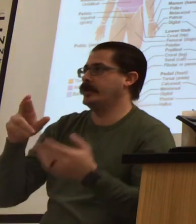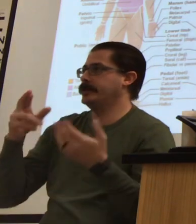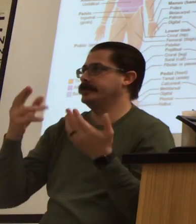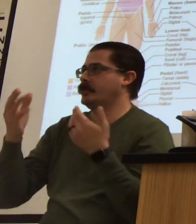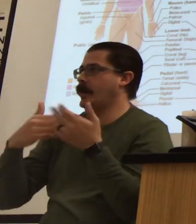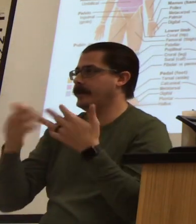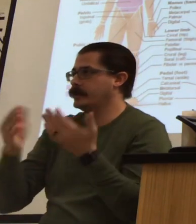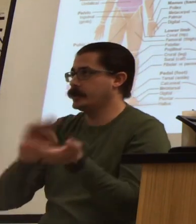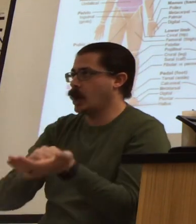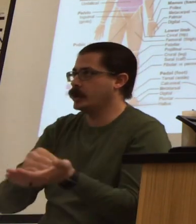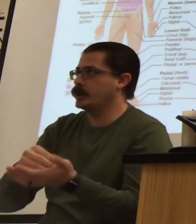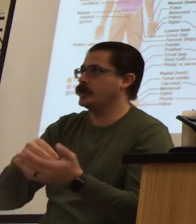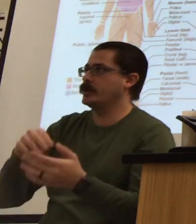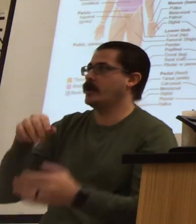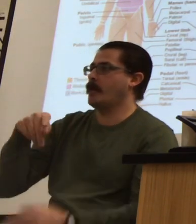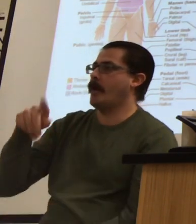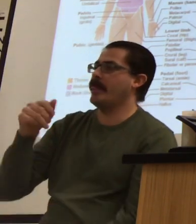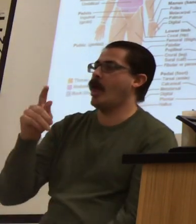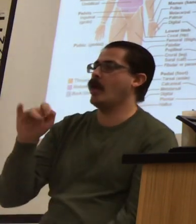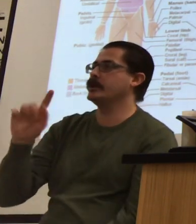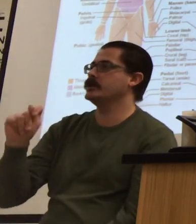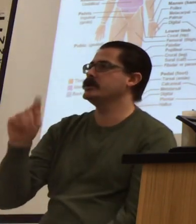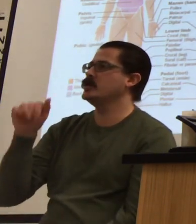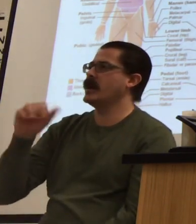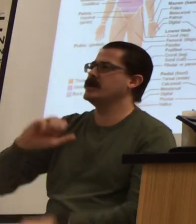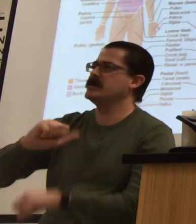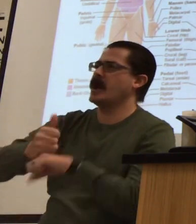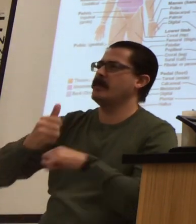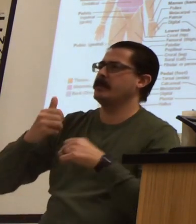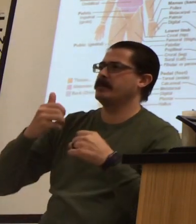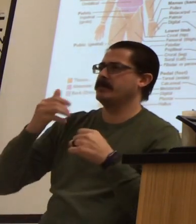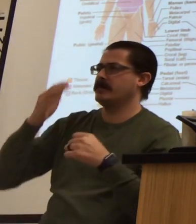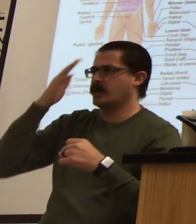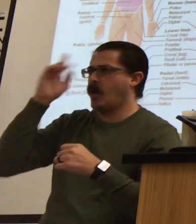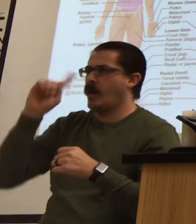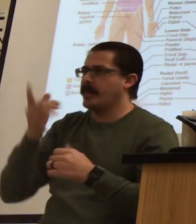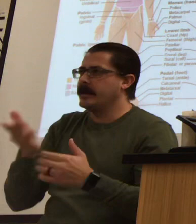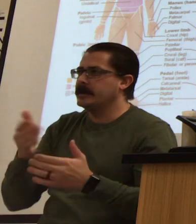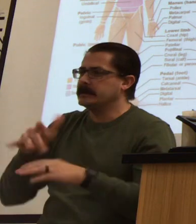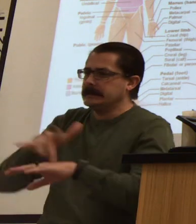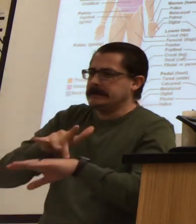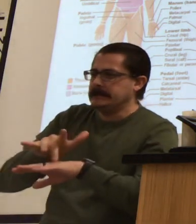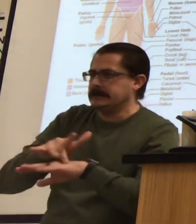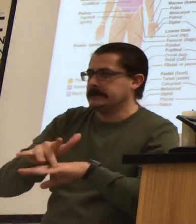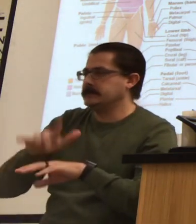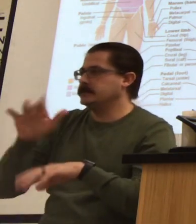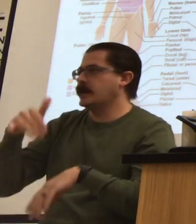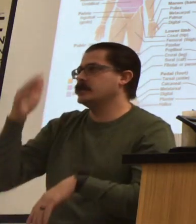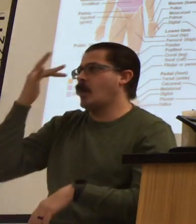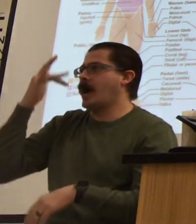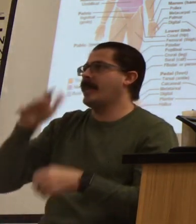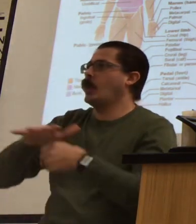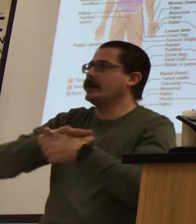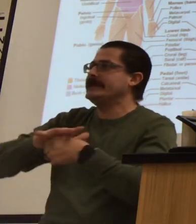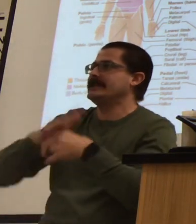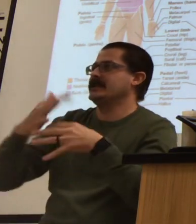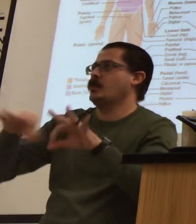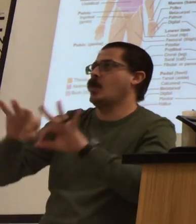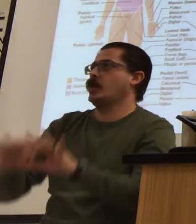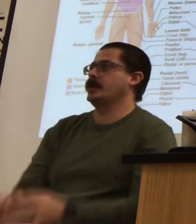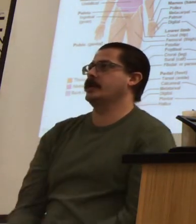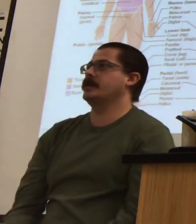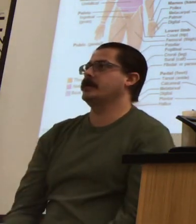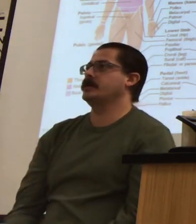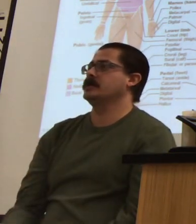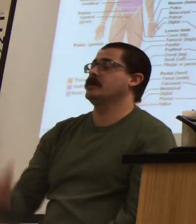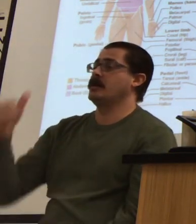physician, pathologist, you can orient yourself and kind of know where things are. Okay, so that's why these regional things are important. Yeah, so I'm